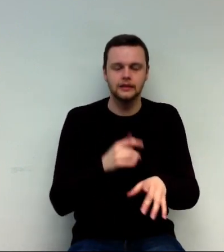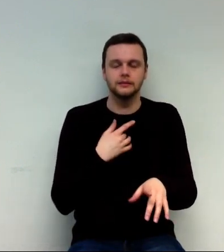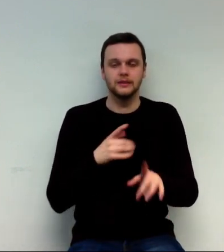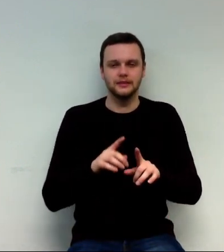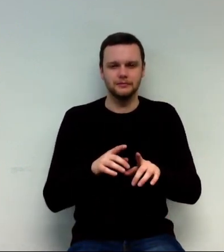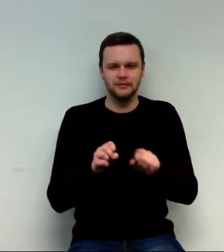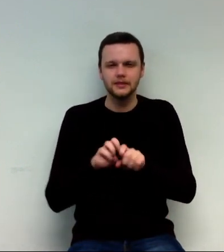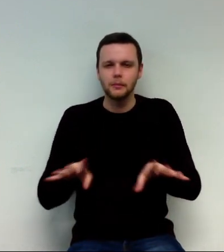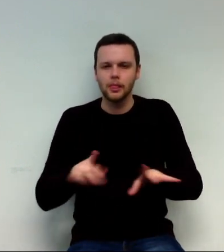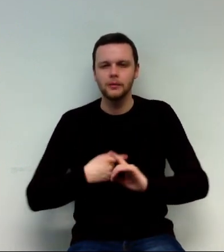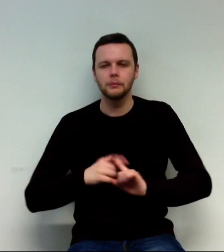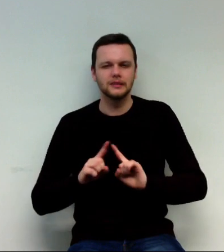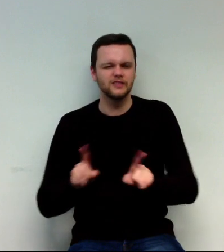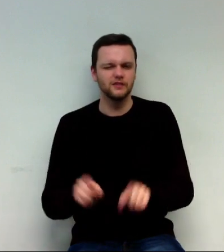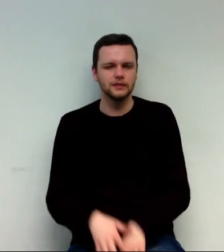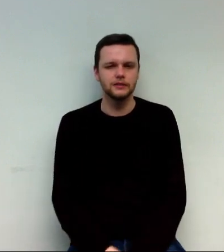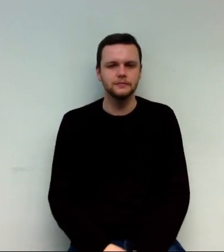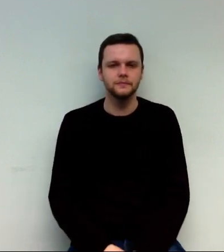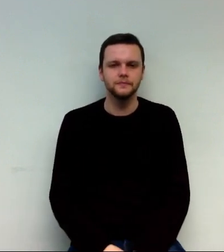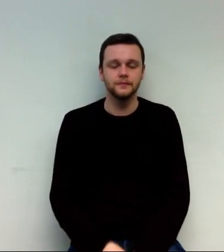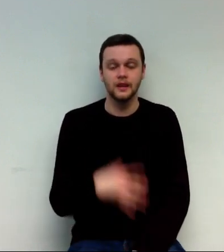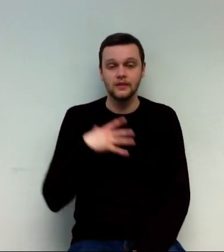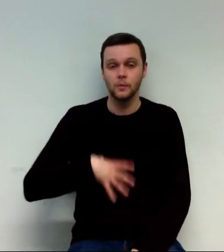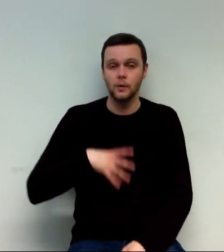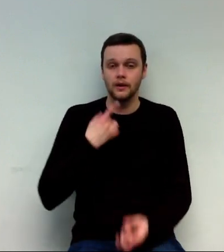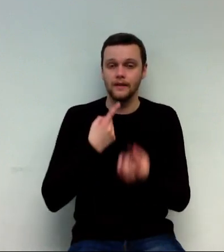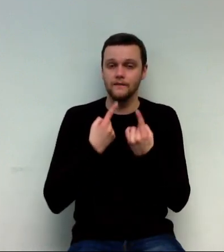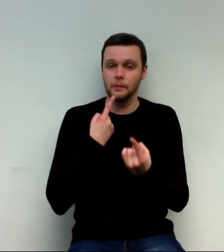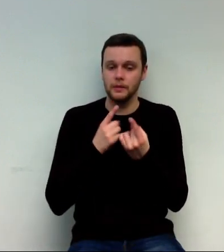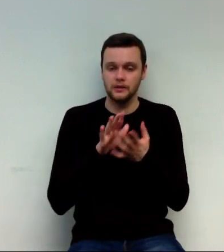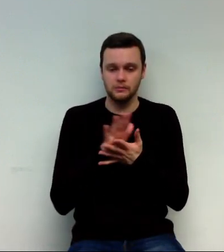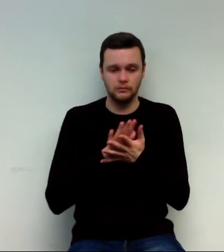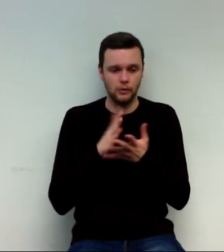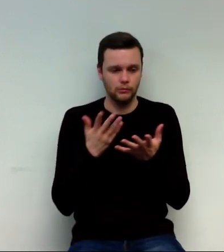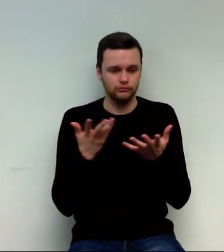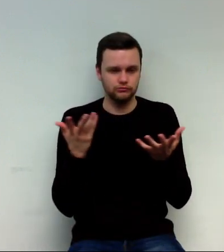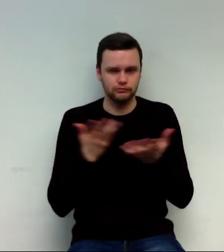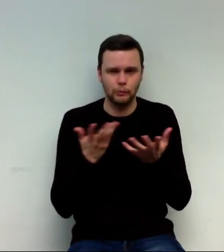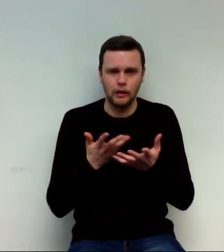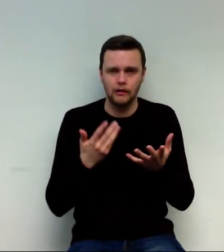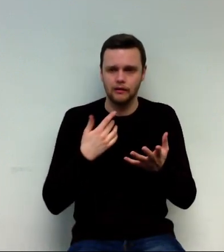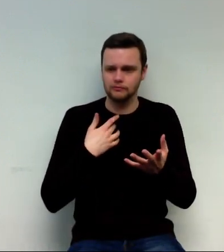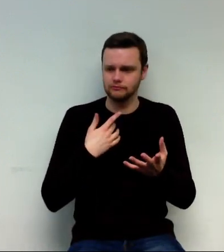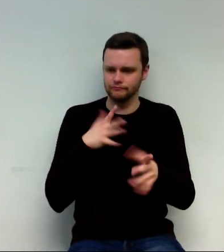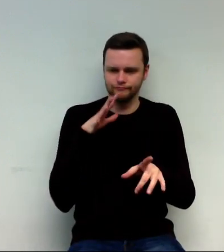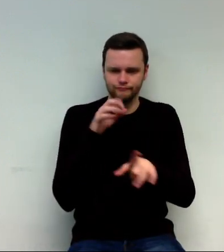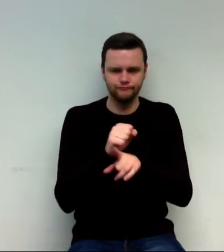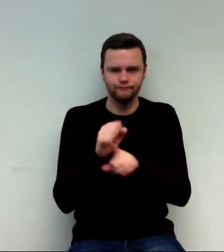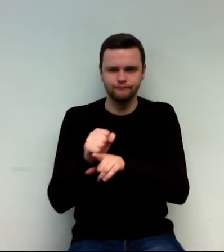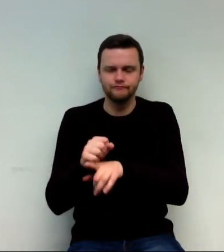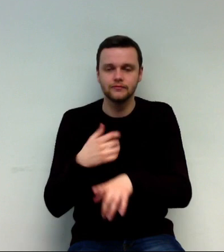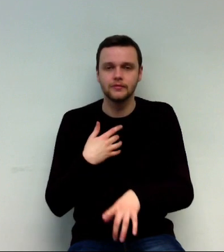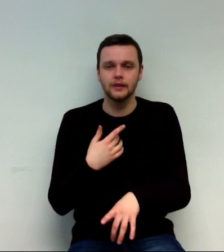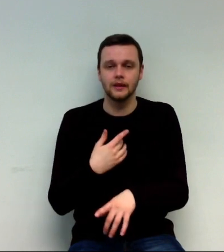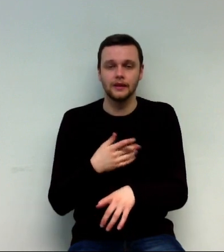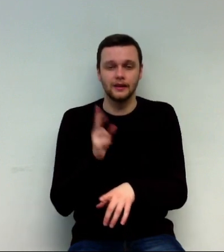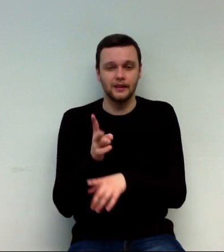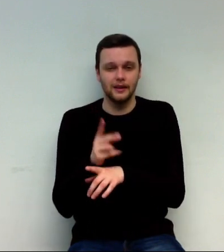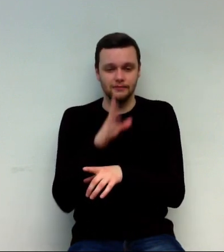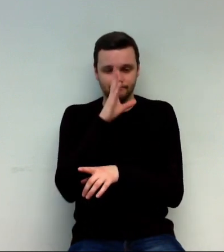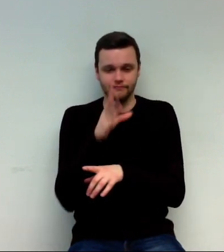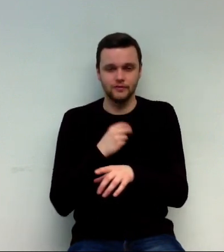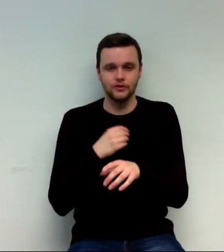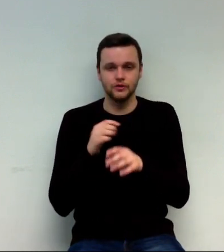different. If you need information about where to go for these people, then again, if you come to the